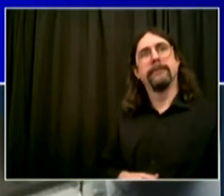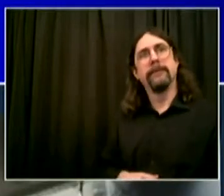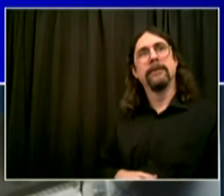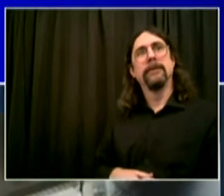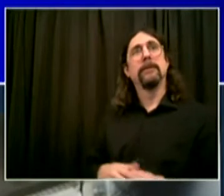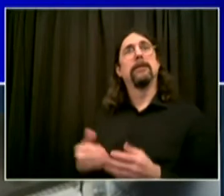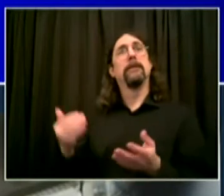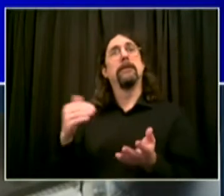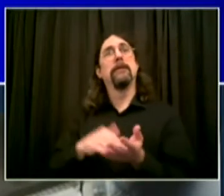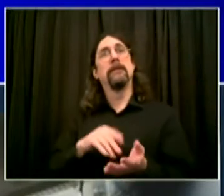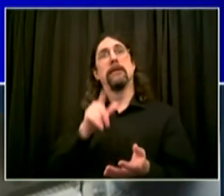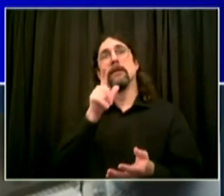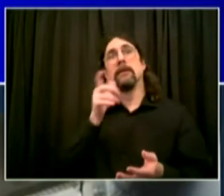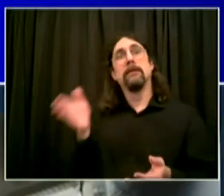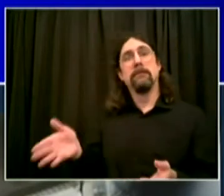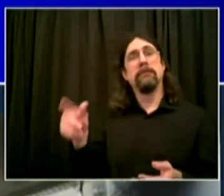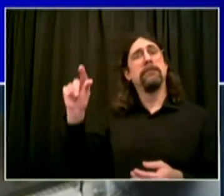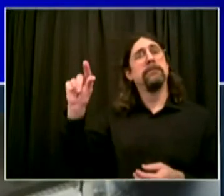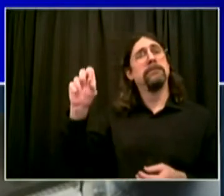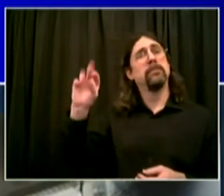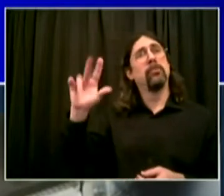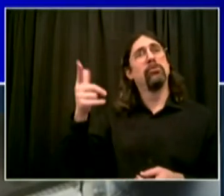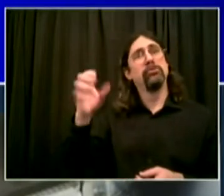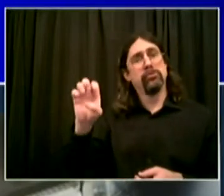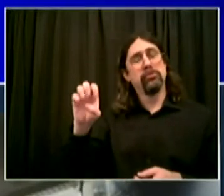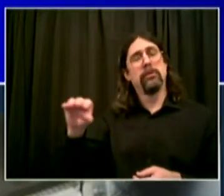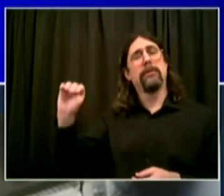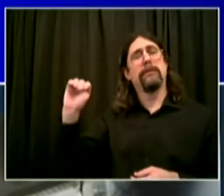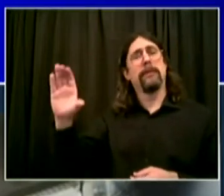being, and a real friend. George, rest in peace.